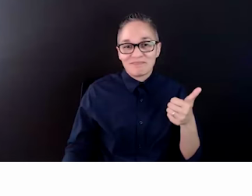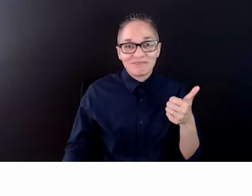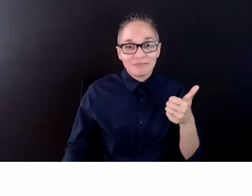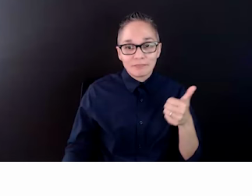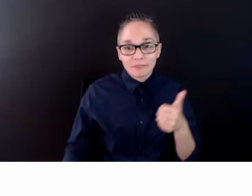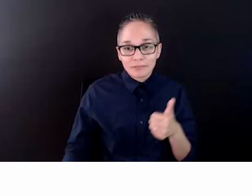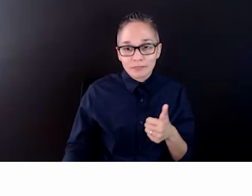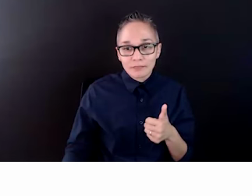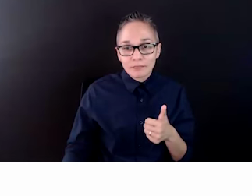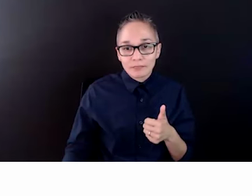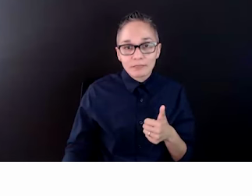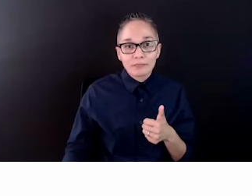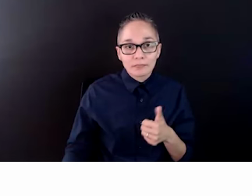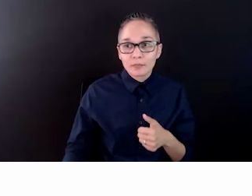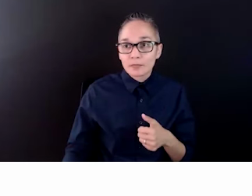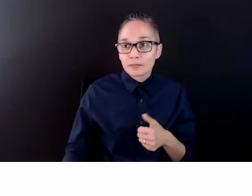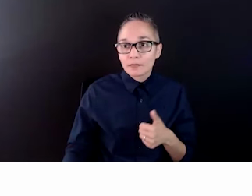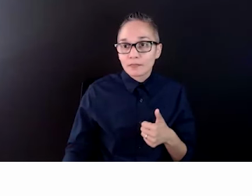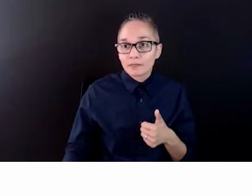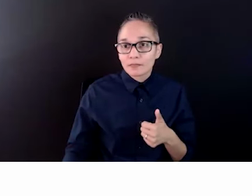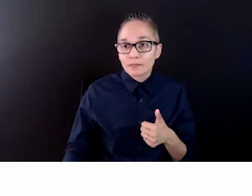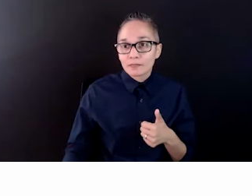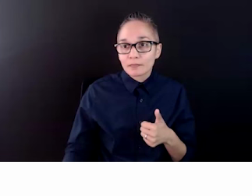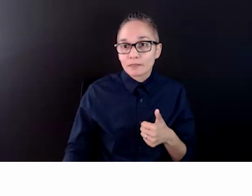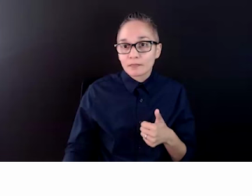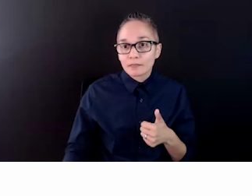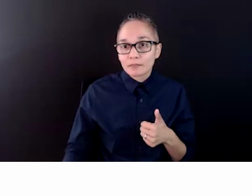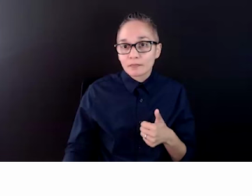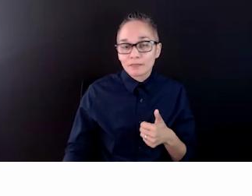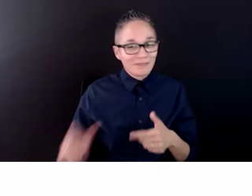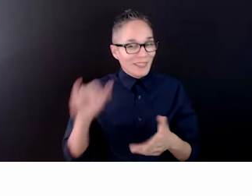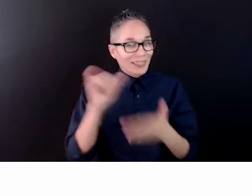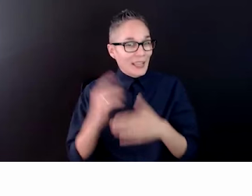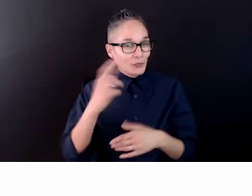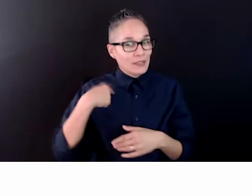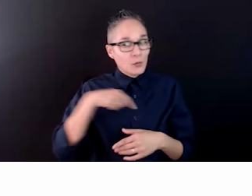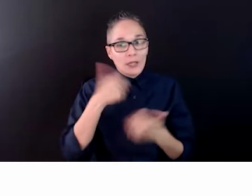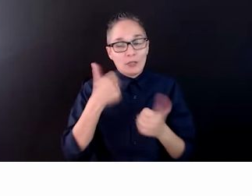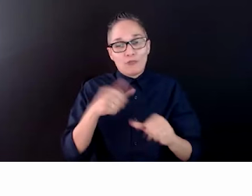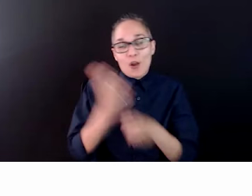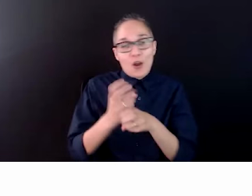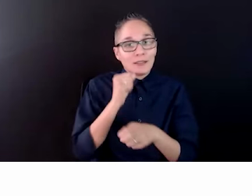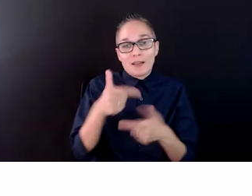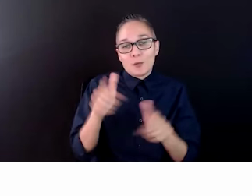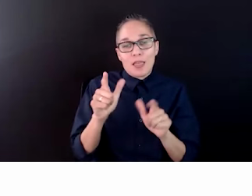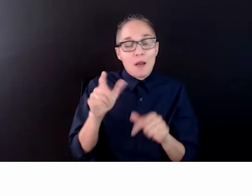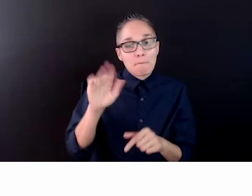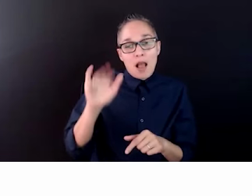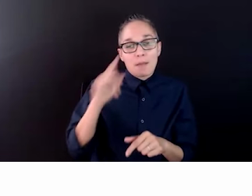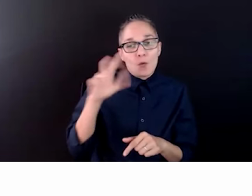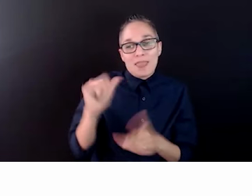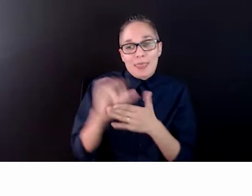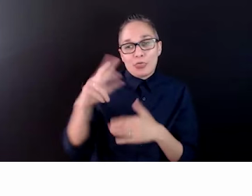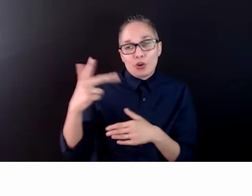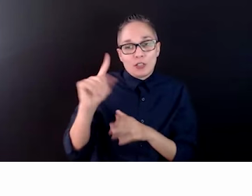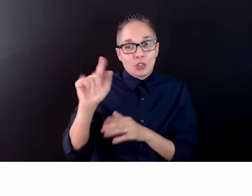free healthcare after they've served. yeah. And the third that's term. why we tried really, really And then hard his to not allow Bobby Kahn to get that third term. And he didn't.